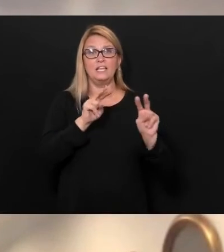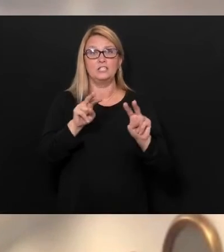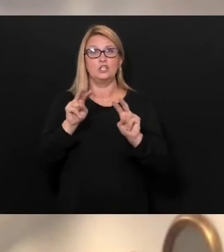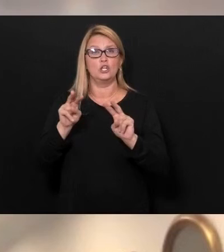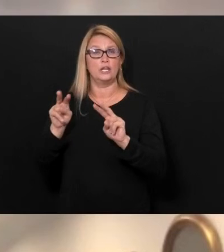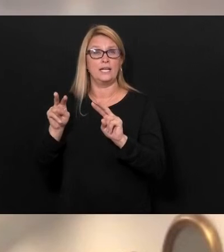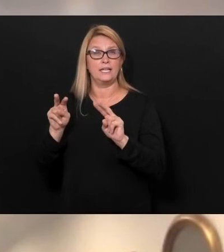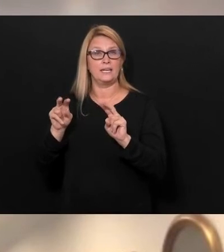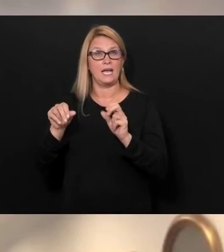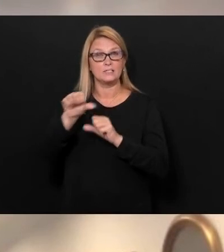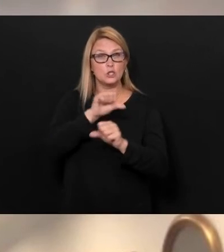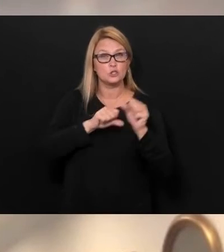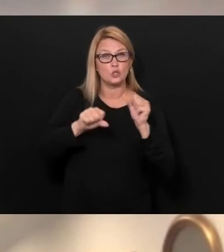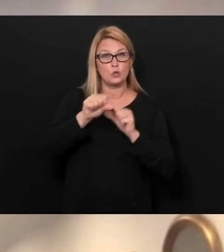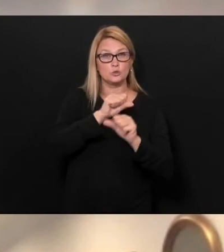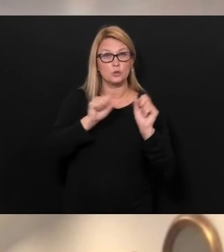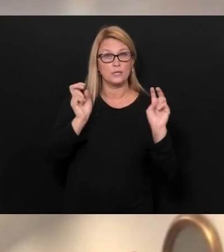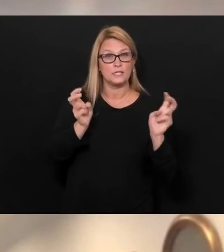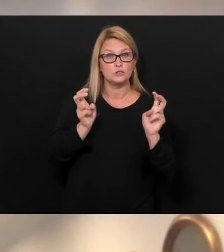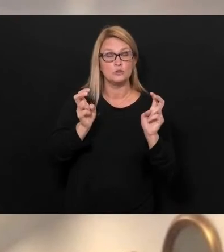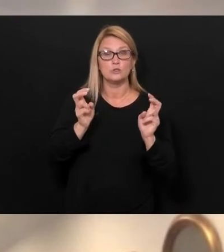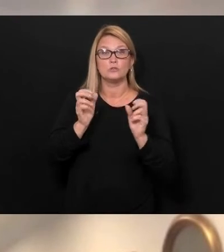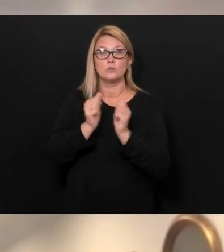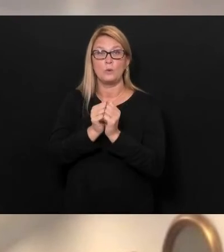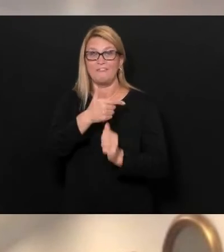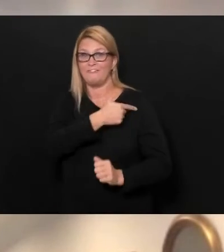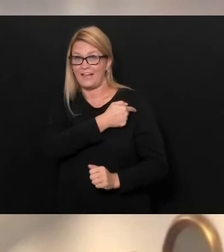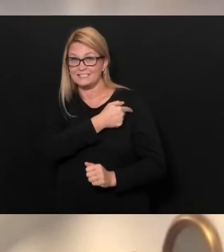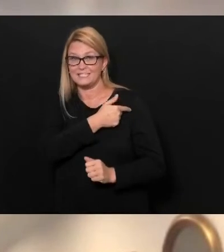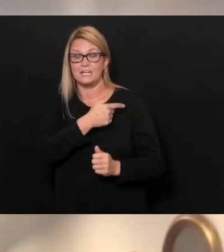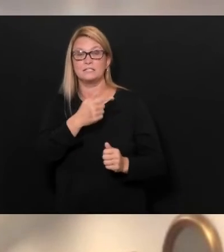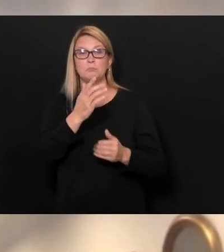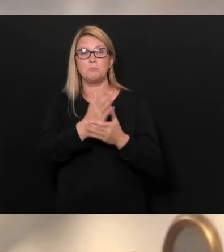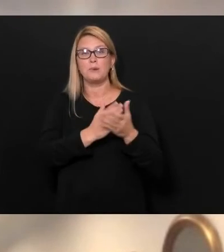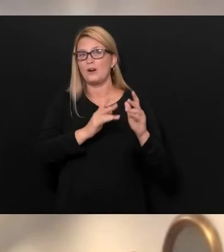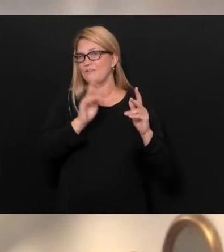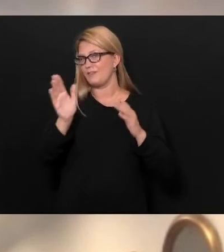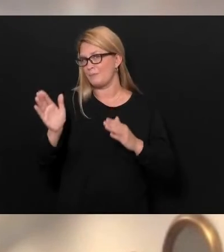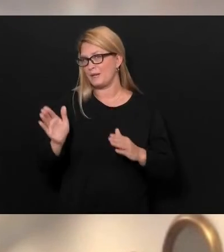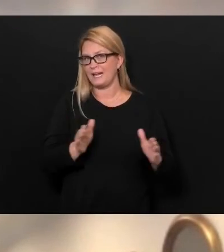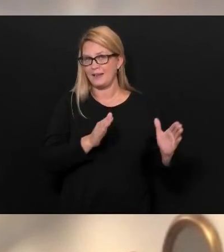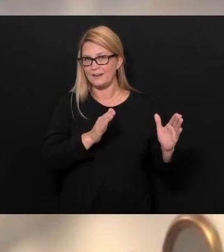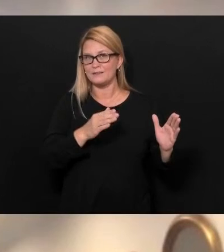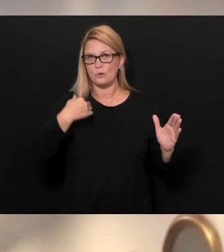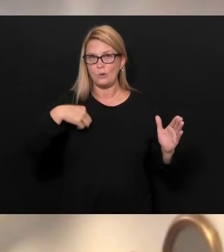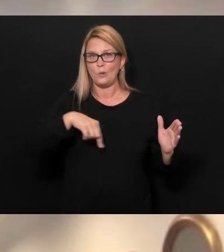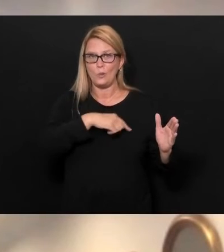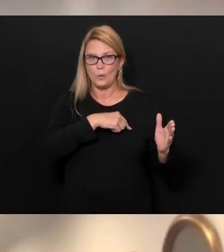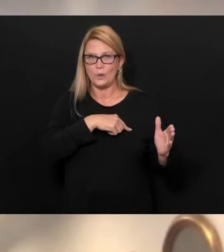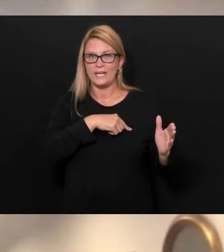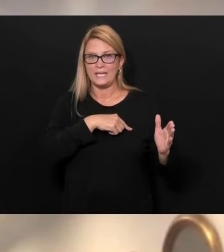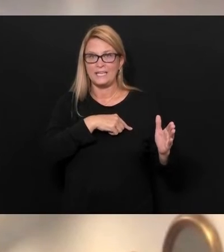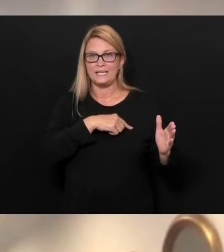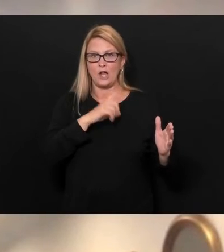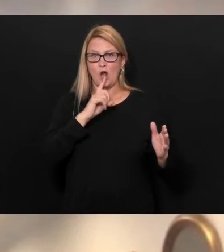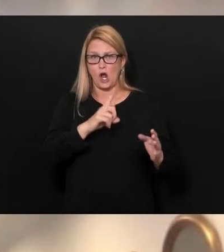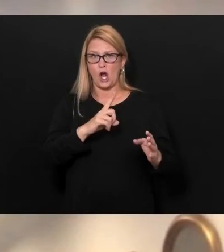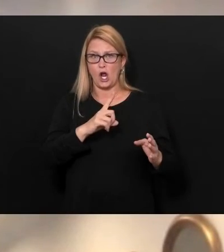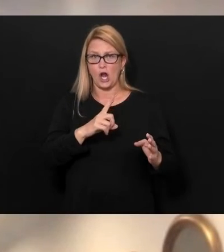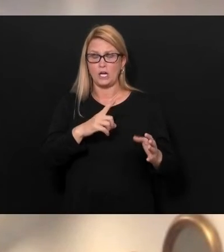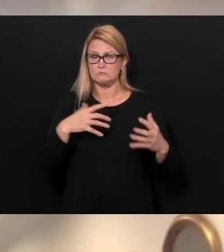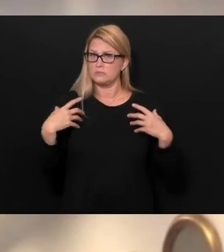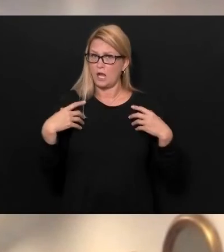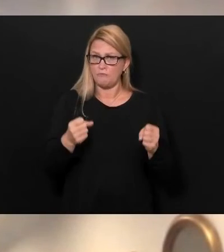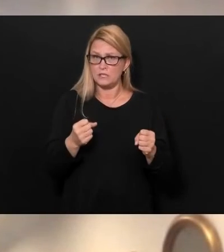justice issues related to vaccination. As part of our plan, we are confident